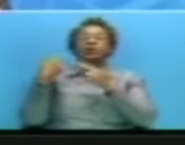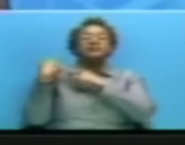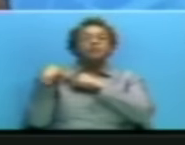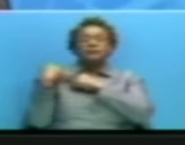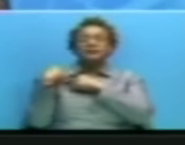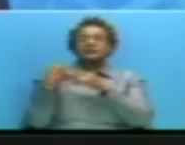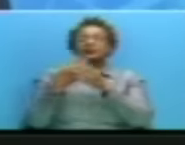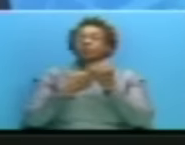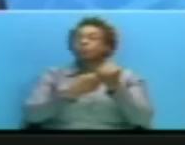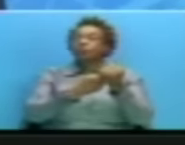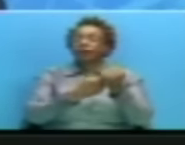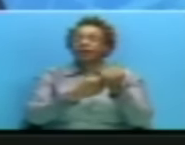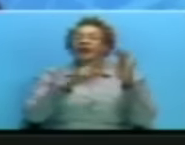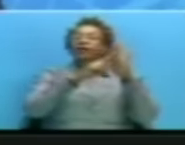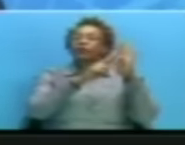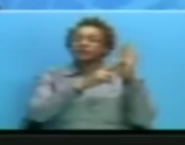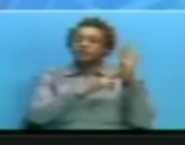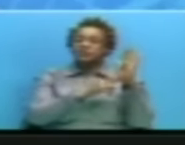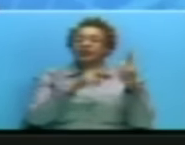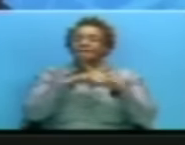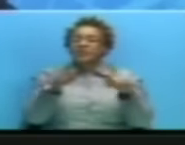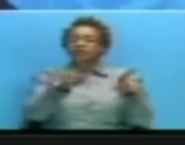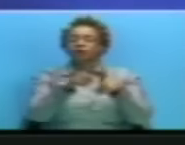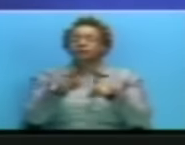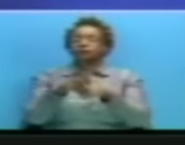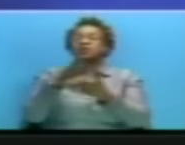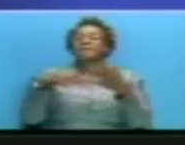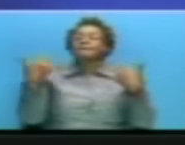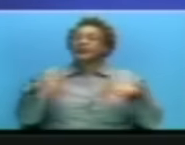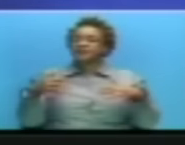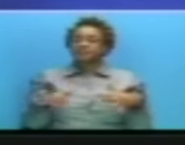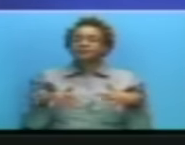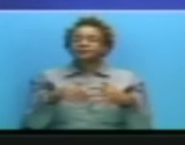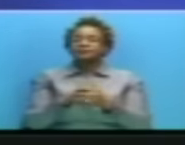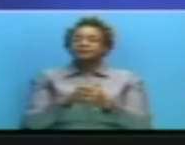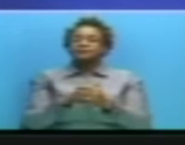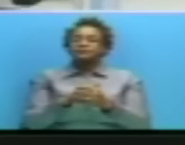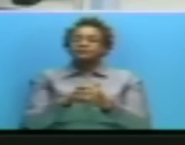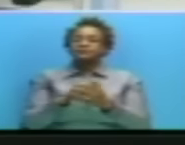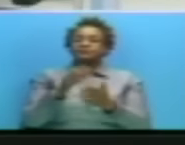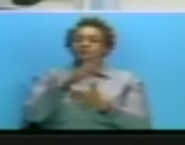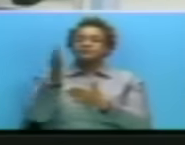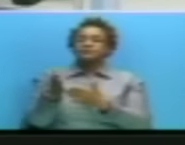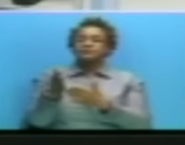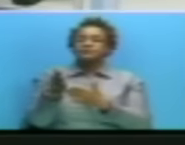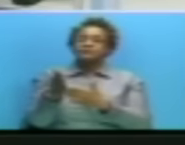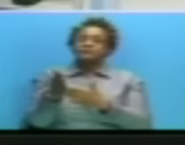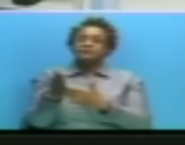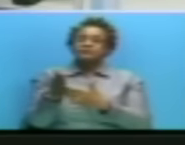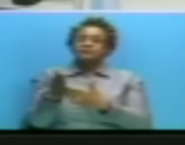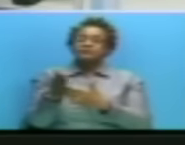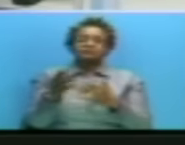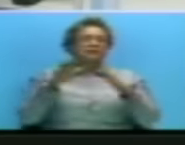the content regulation but also stage plays as well. Dimas, does that hold water? First of all, was that